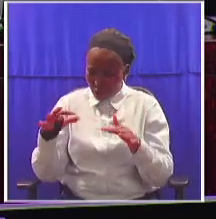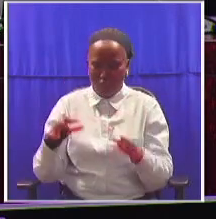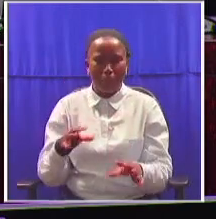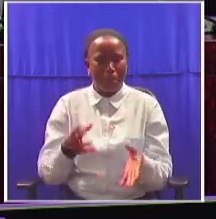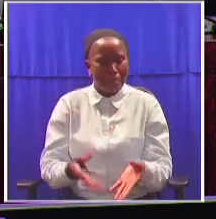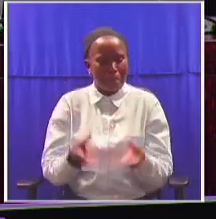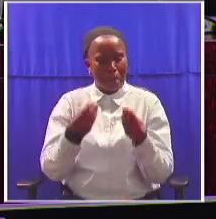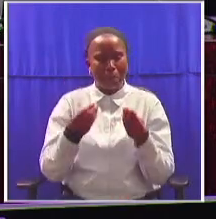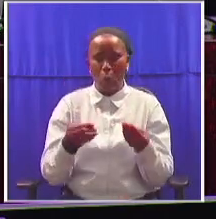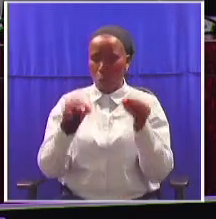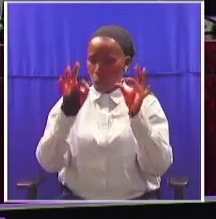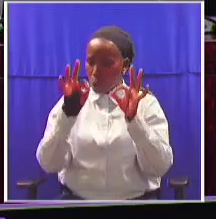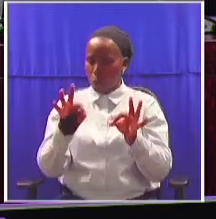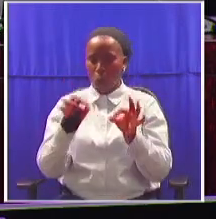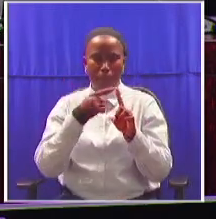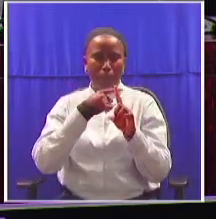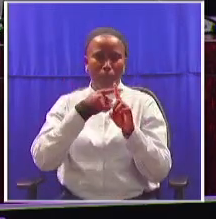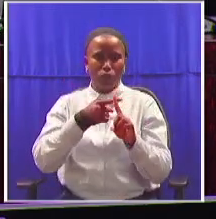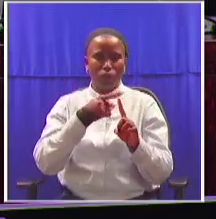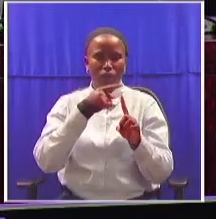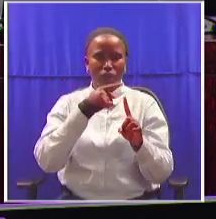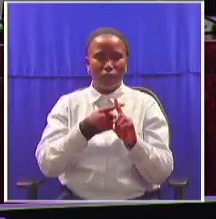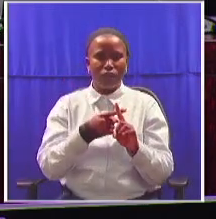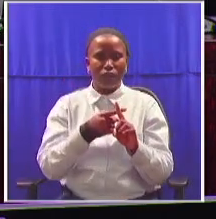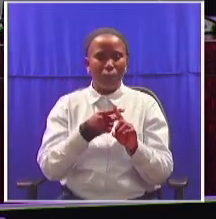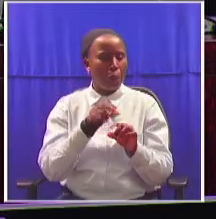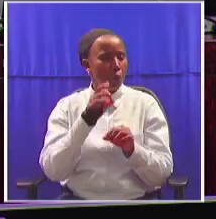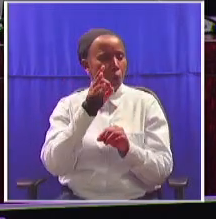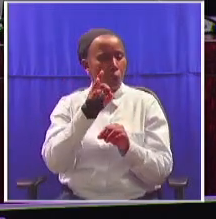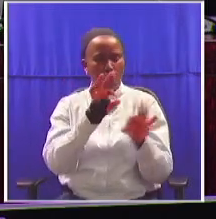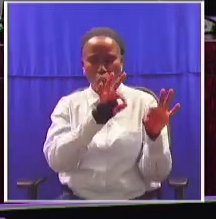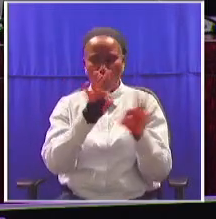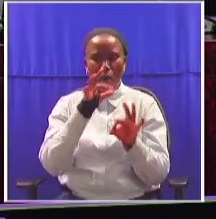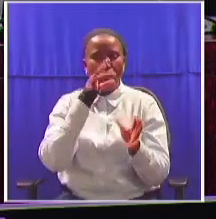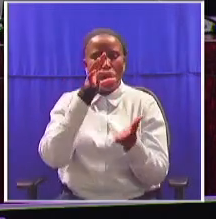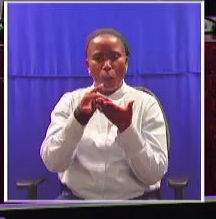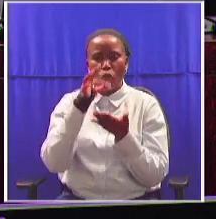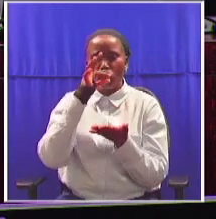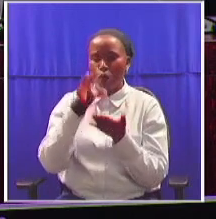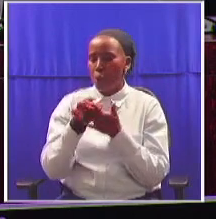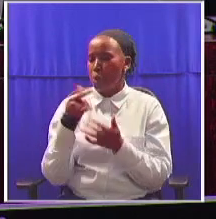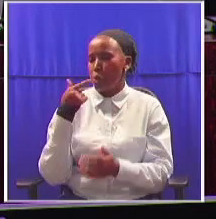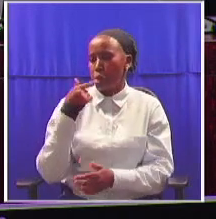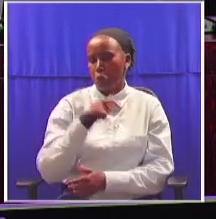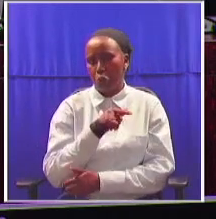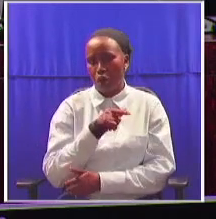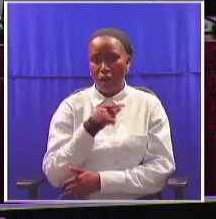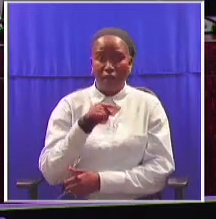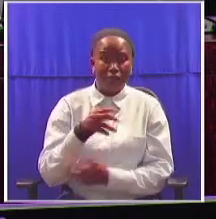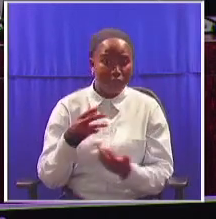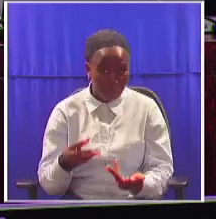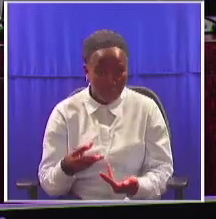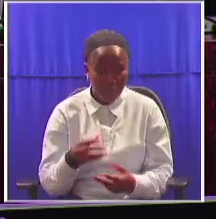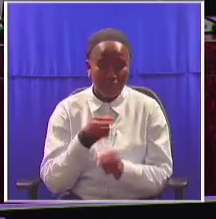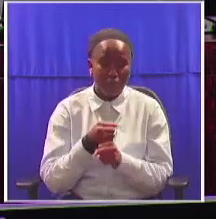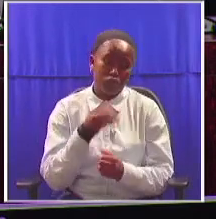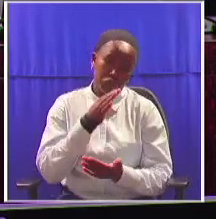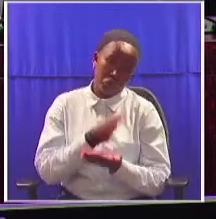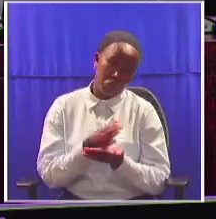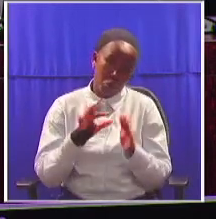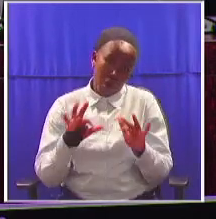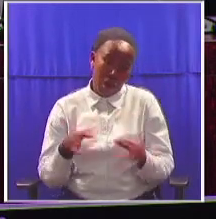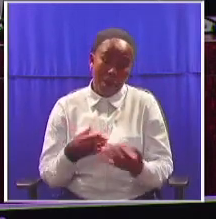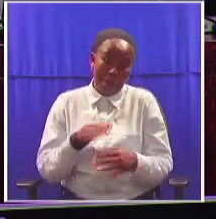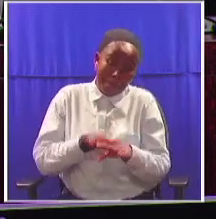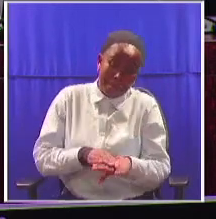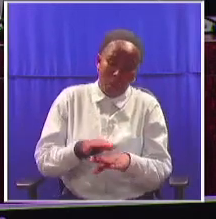really positive, forward-looking proposals, including on how we should give more and